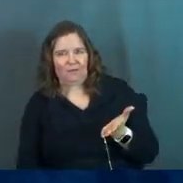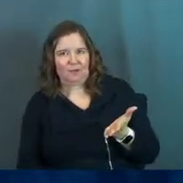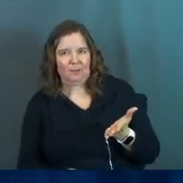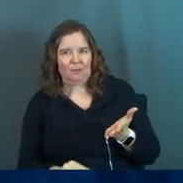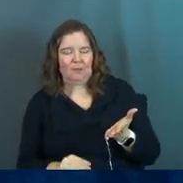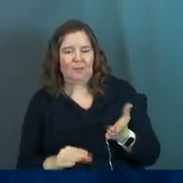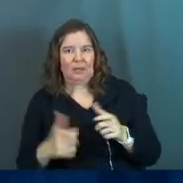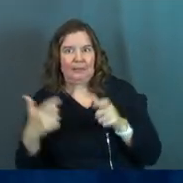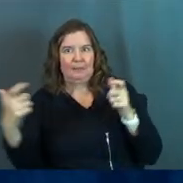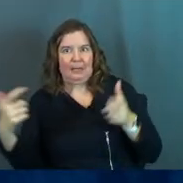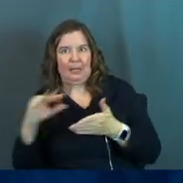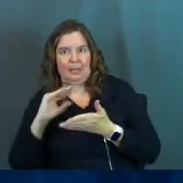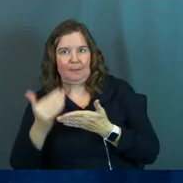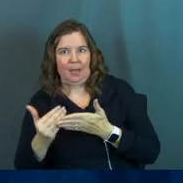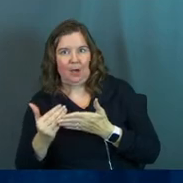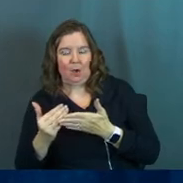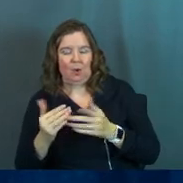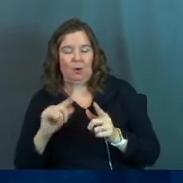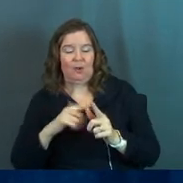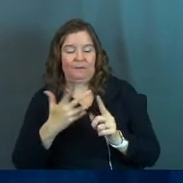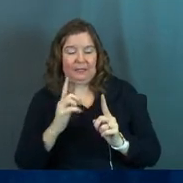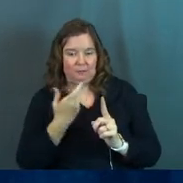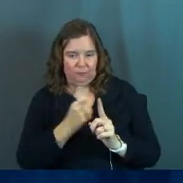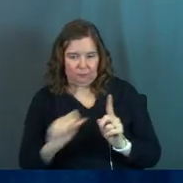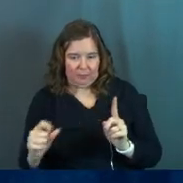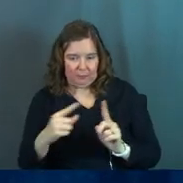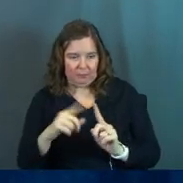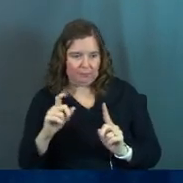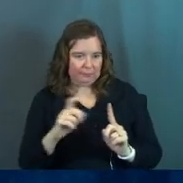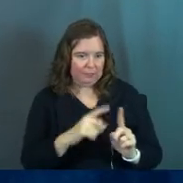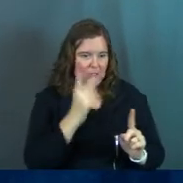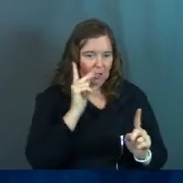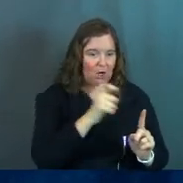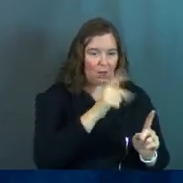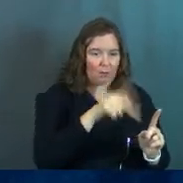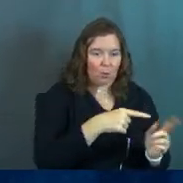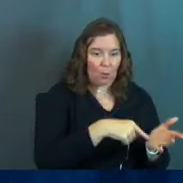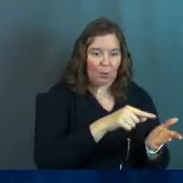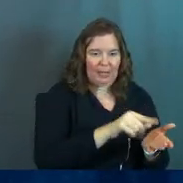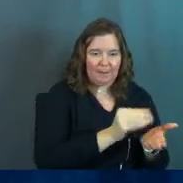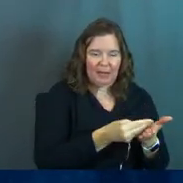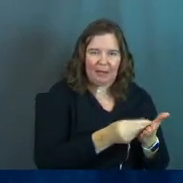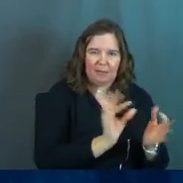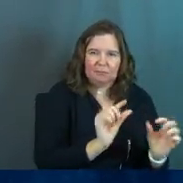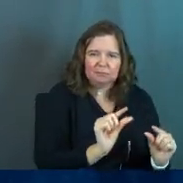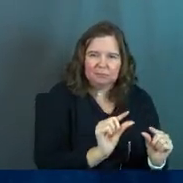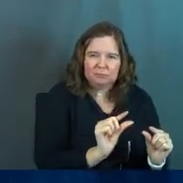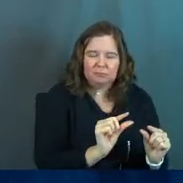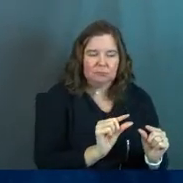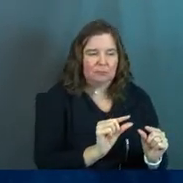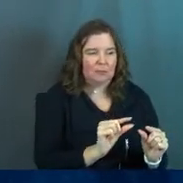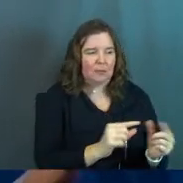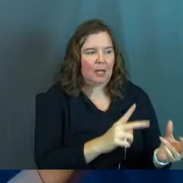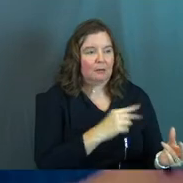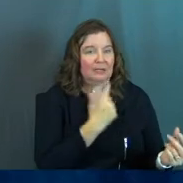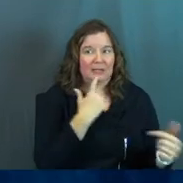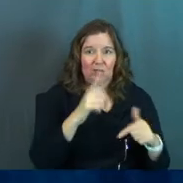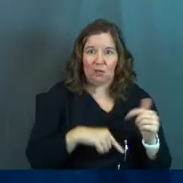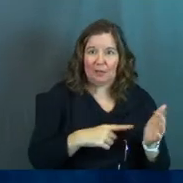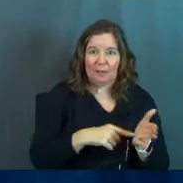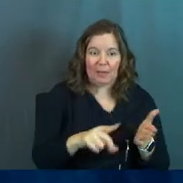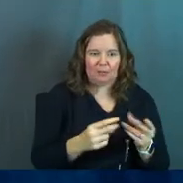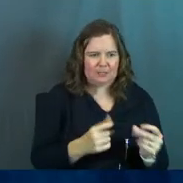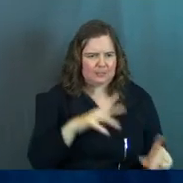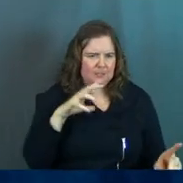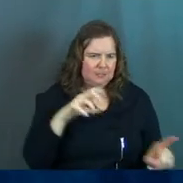little debt with him, and he just decimated the guy. And Jesus is like, you've got the comparisons all wrong. So what if we fixed